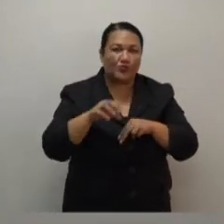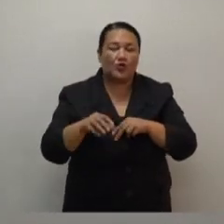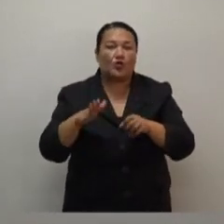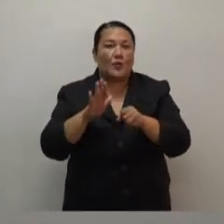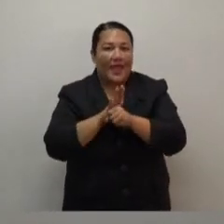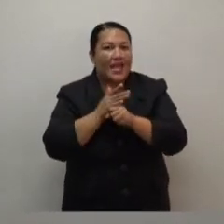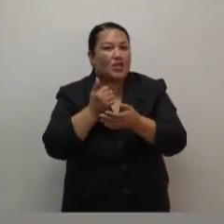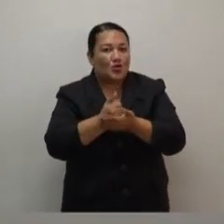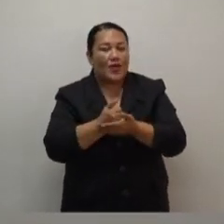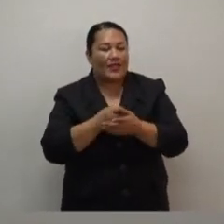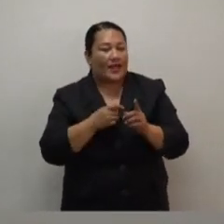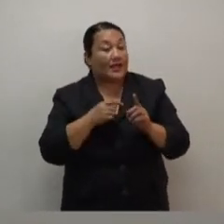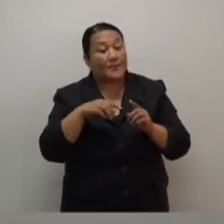tomorrow.